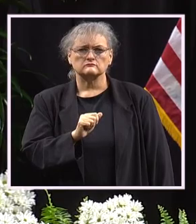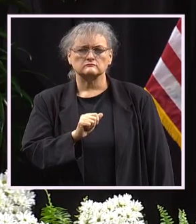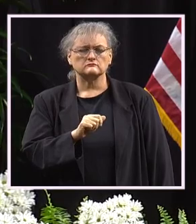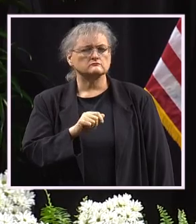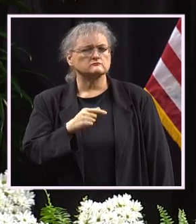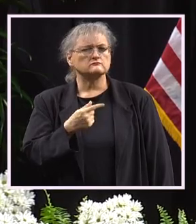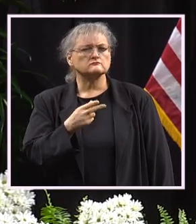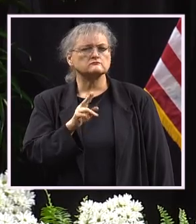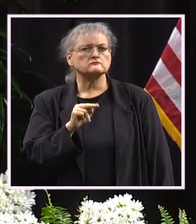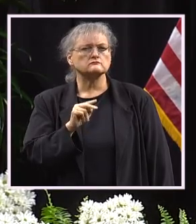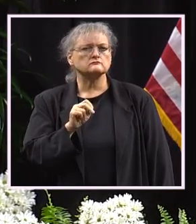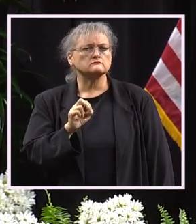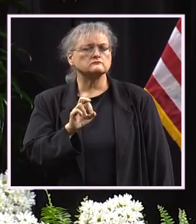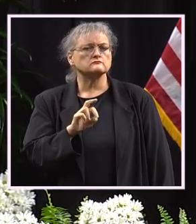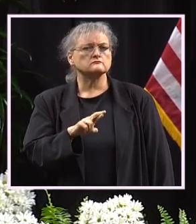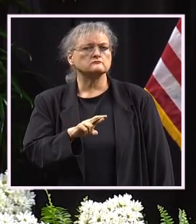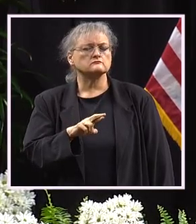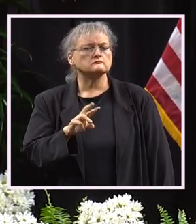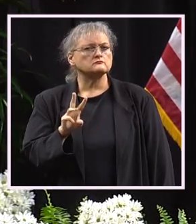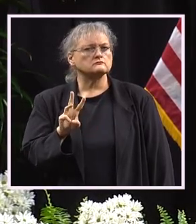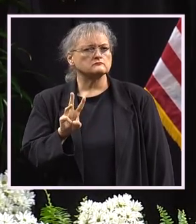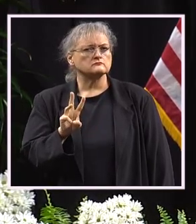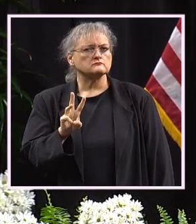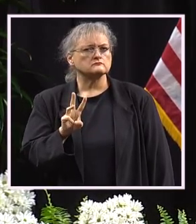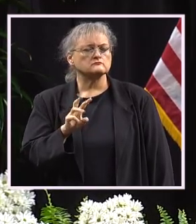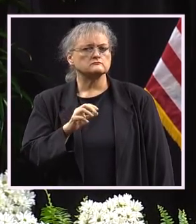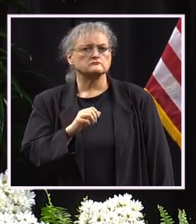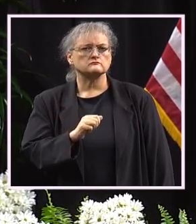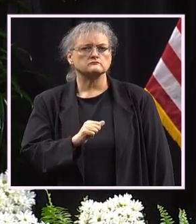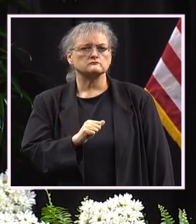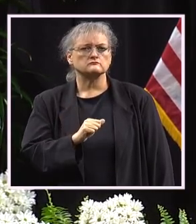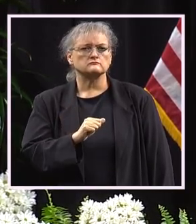Gunner Watley, cum laude.